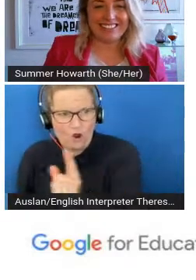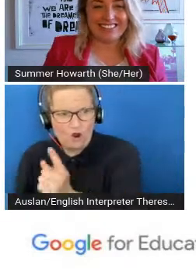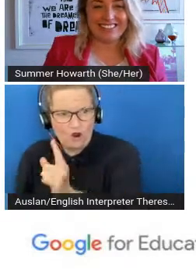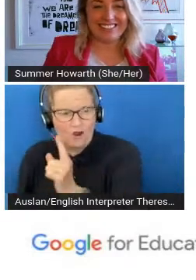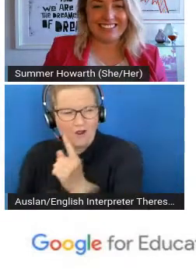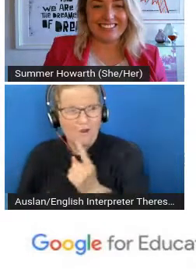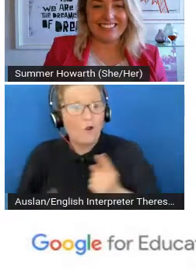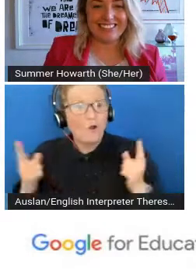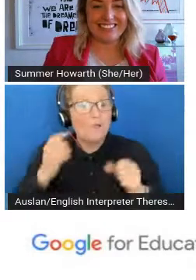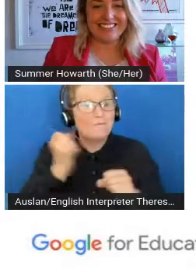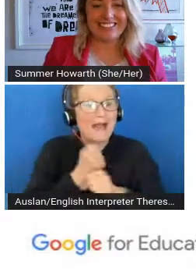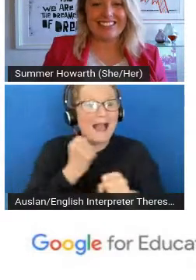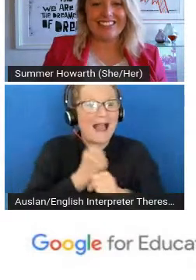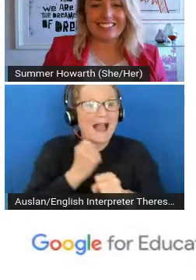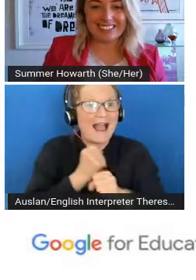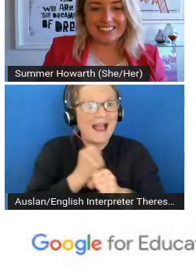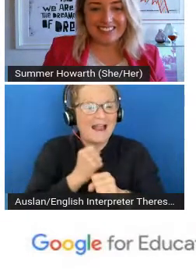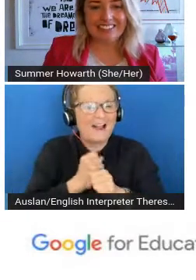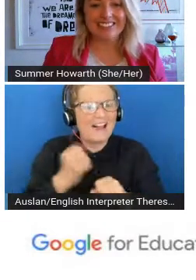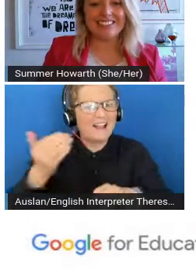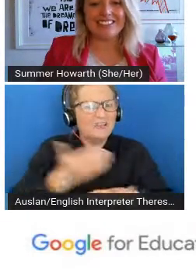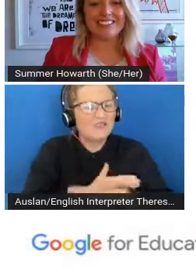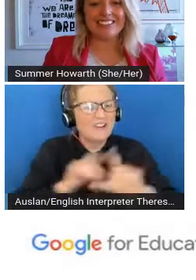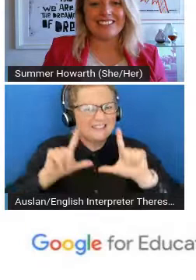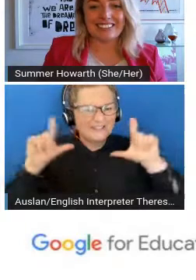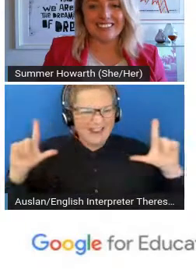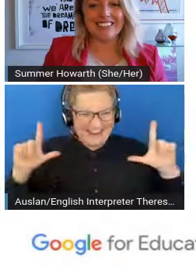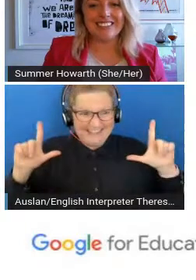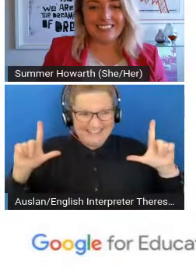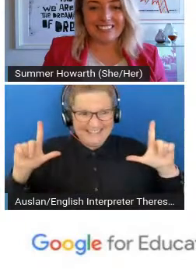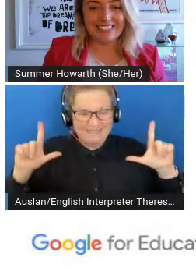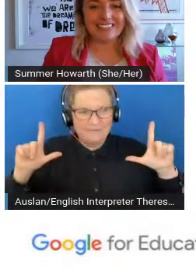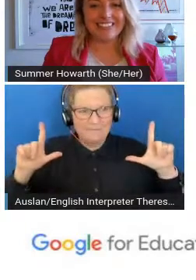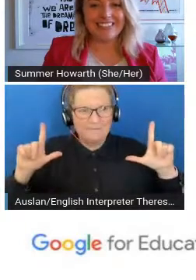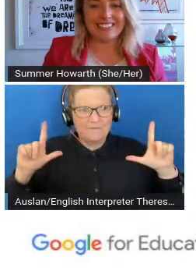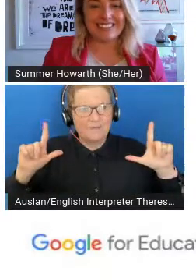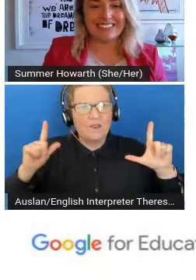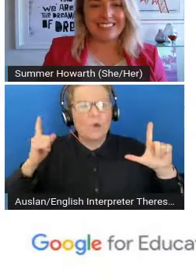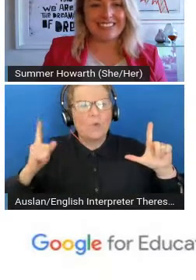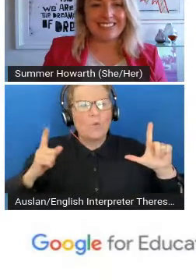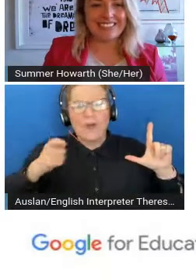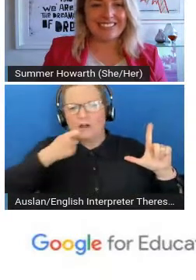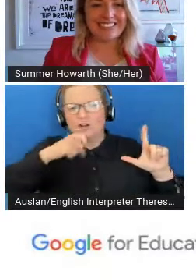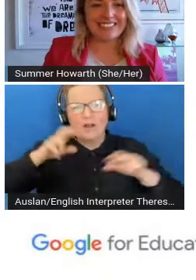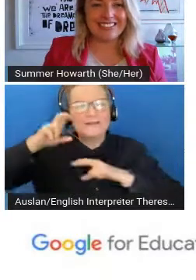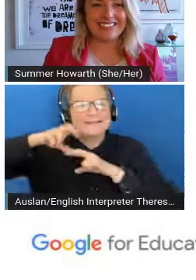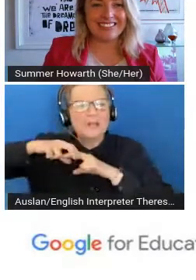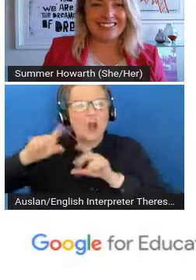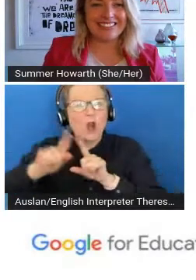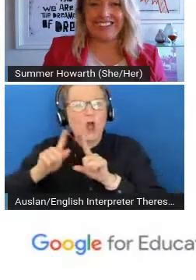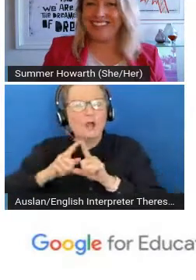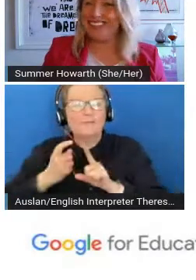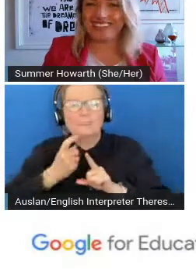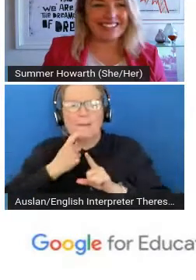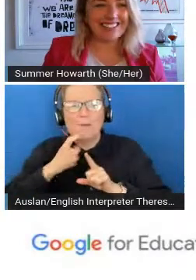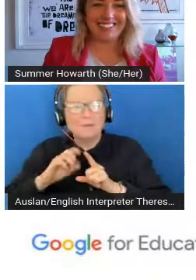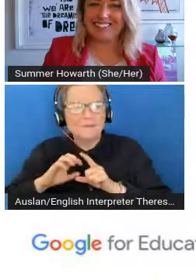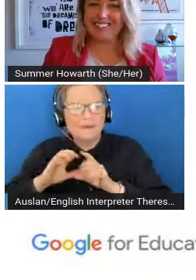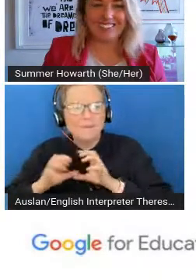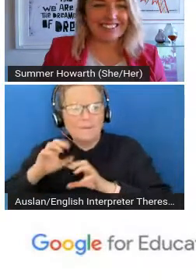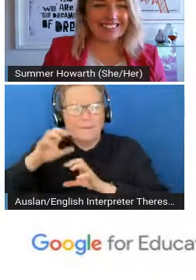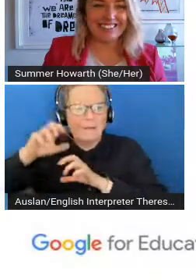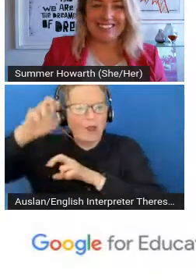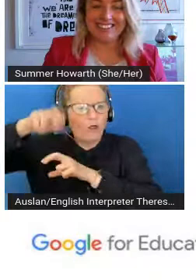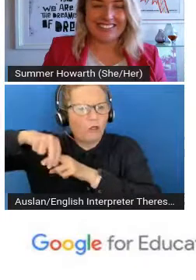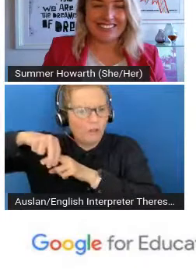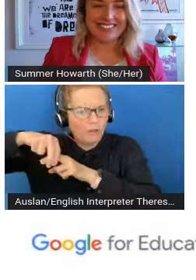walked around, like they just green screened themselves in here. And the one kid was sitting on like a pile of pebbles. And they